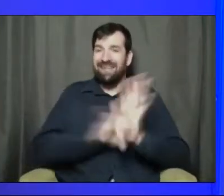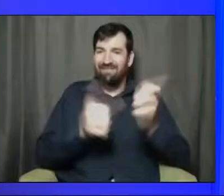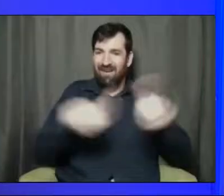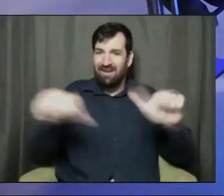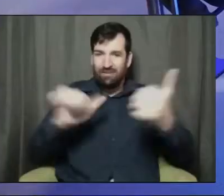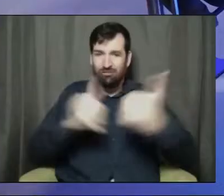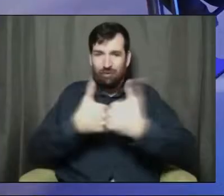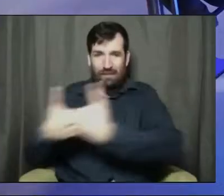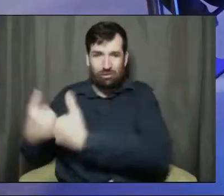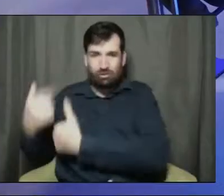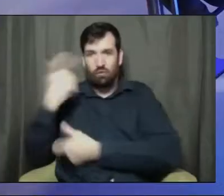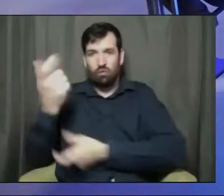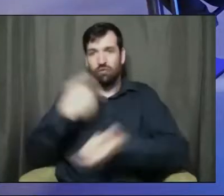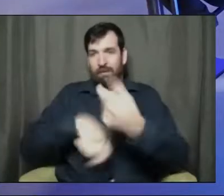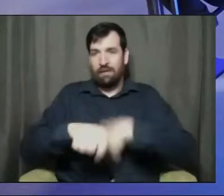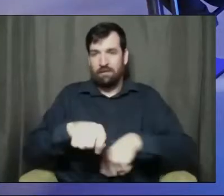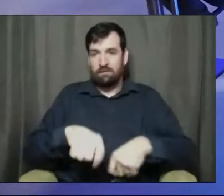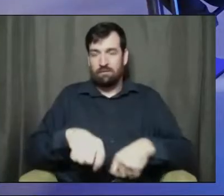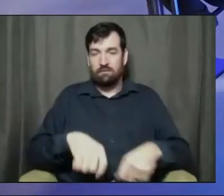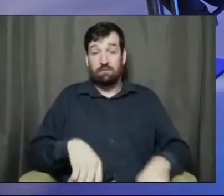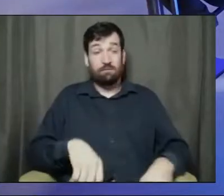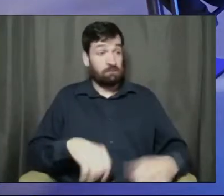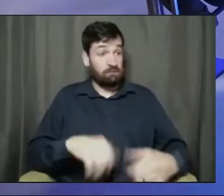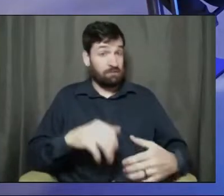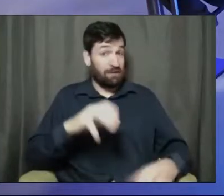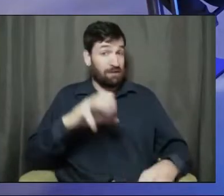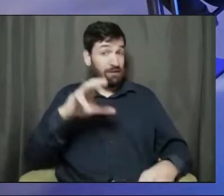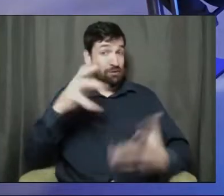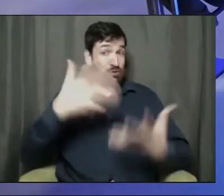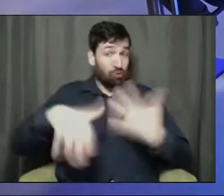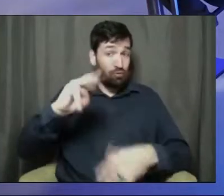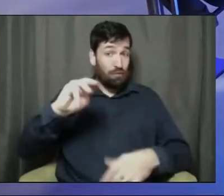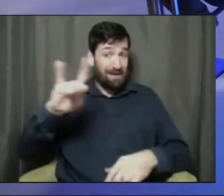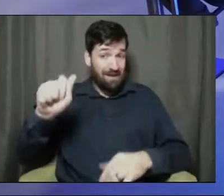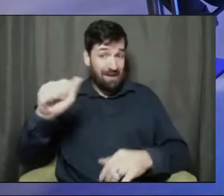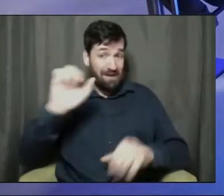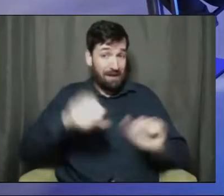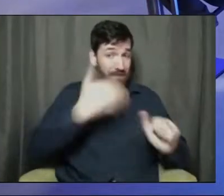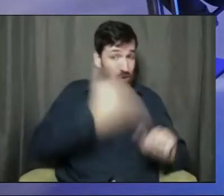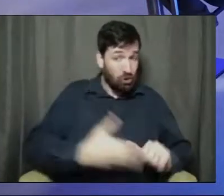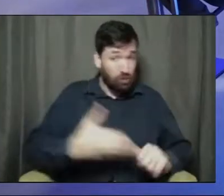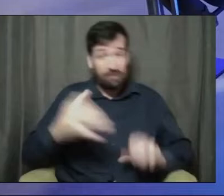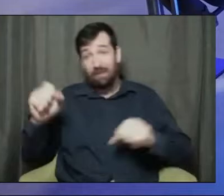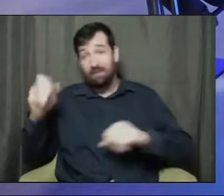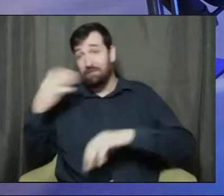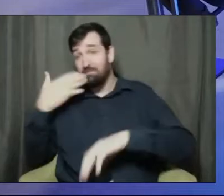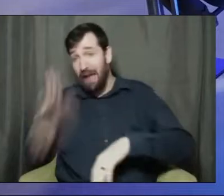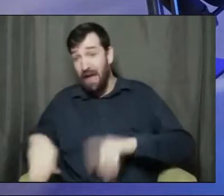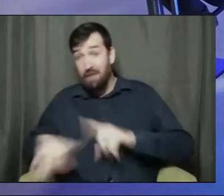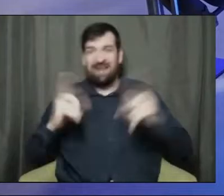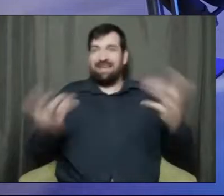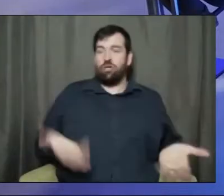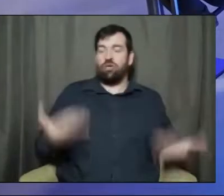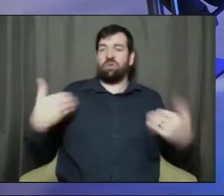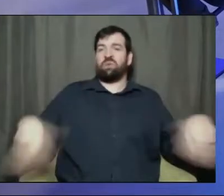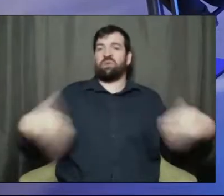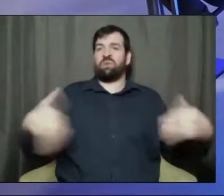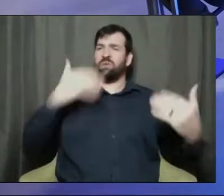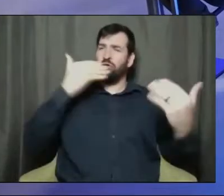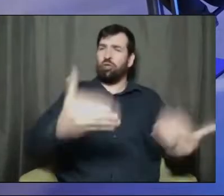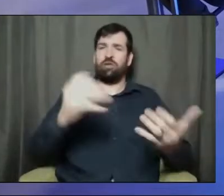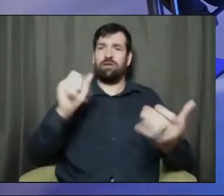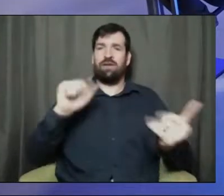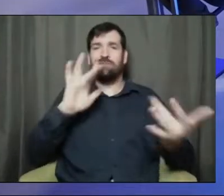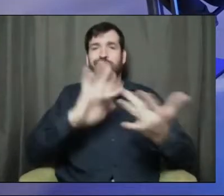transplantation. So the power of social media can be good, it can be bad. In this case, it's good when you can reach out to old friends